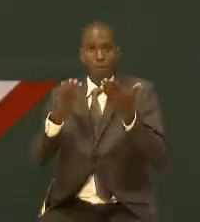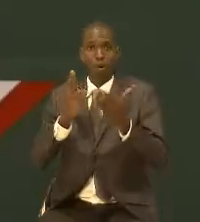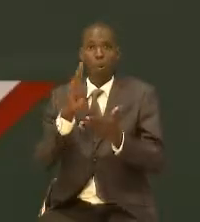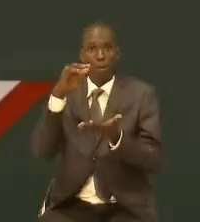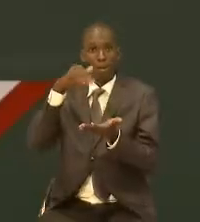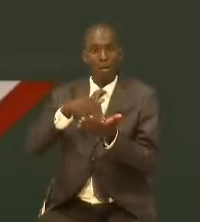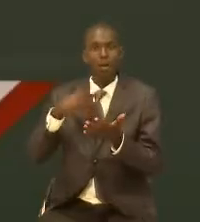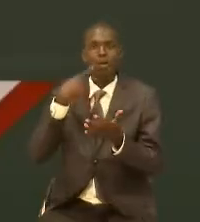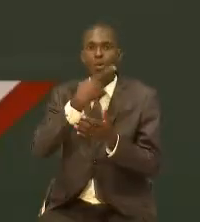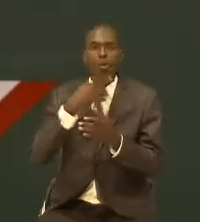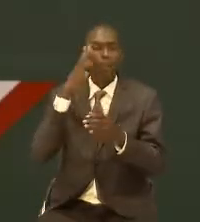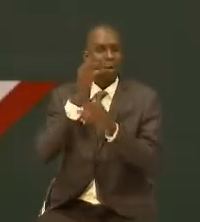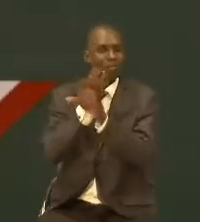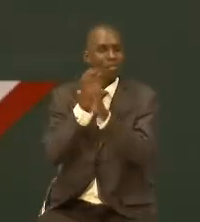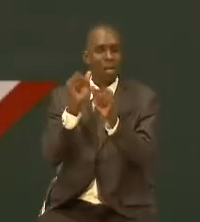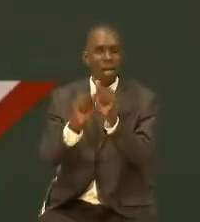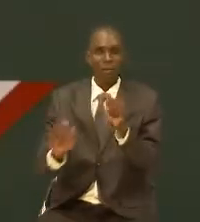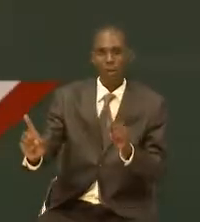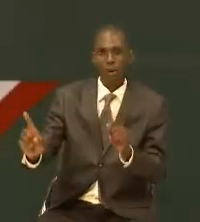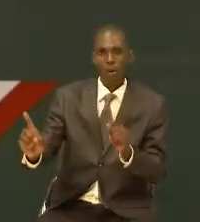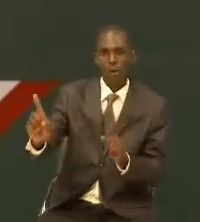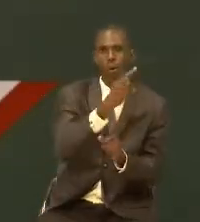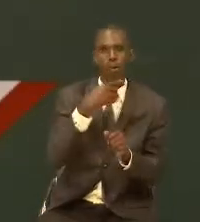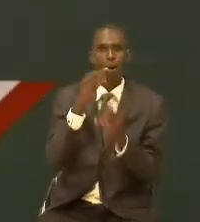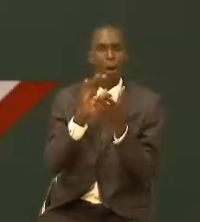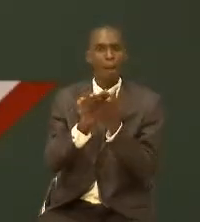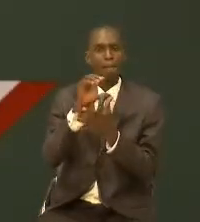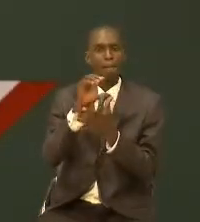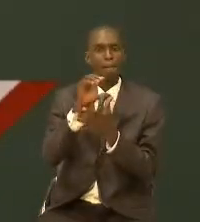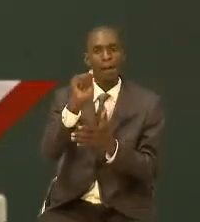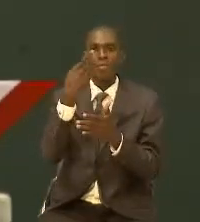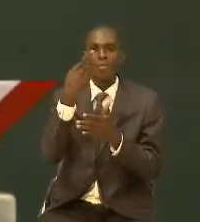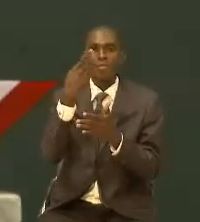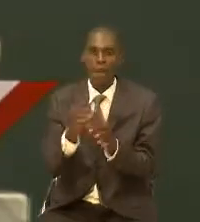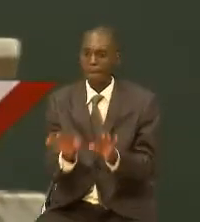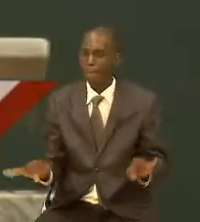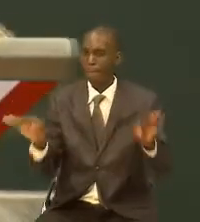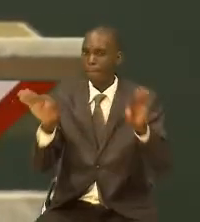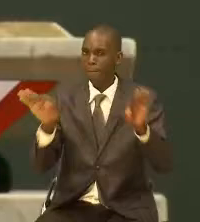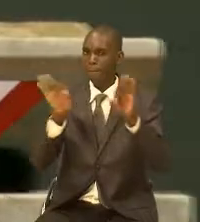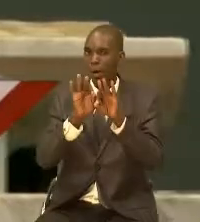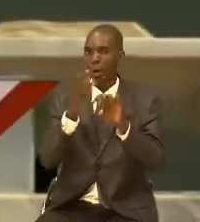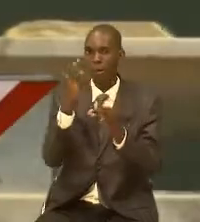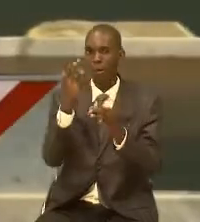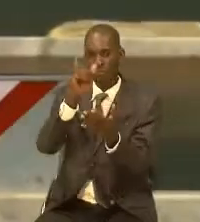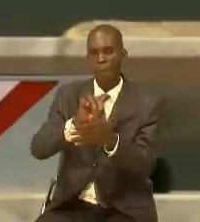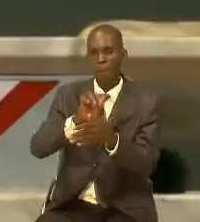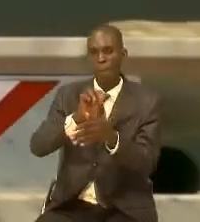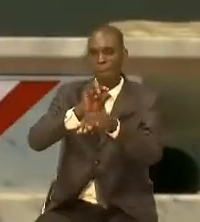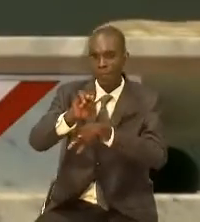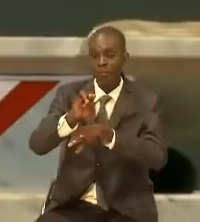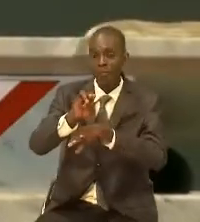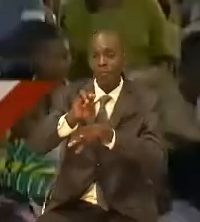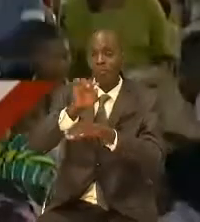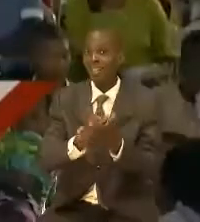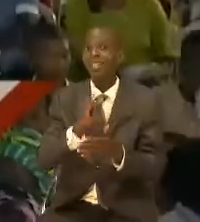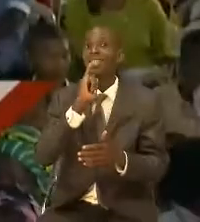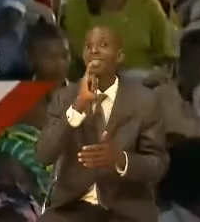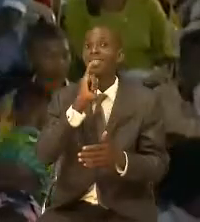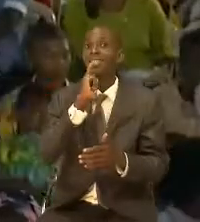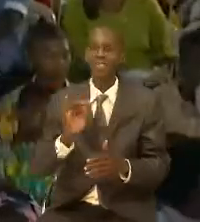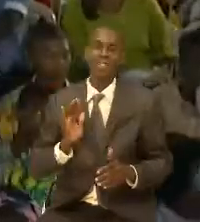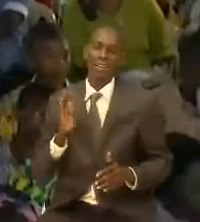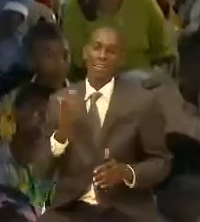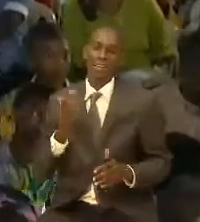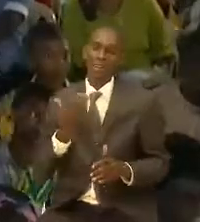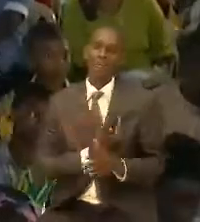everyone who believes the importance of that message that is our solution point number